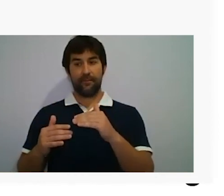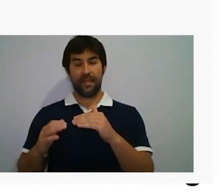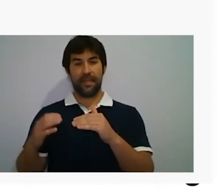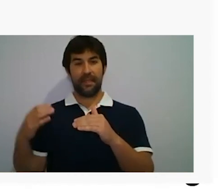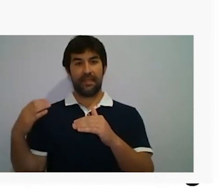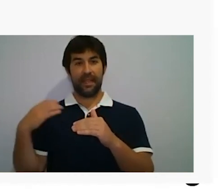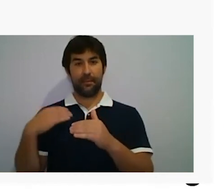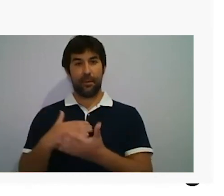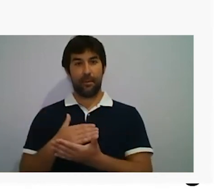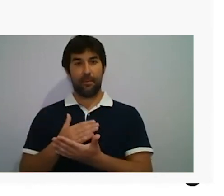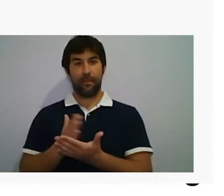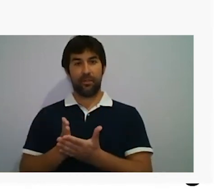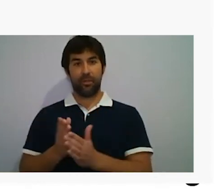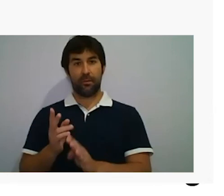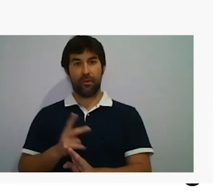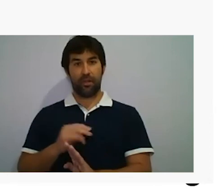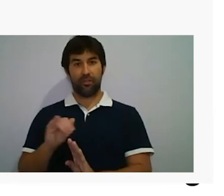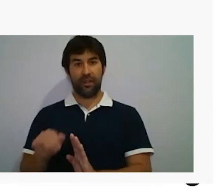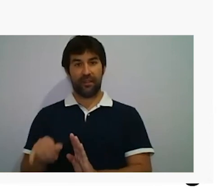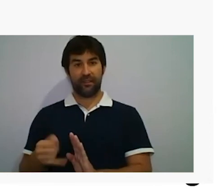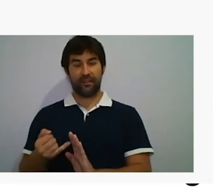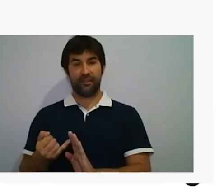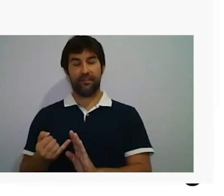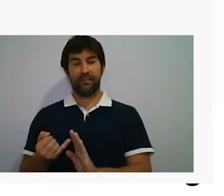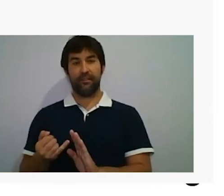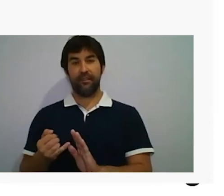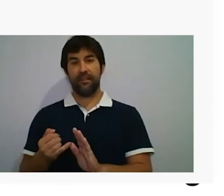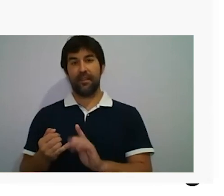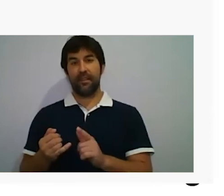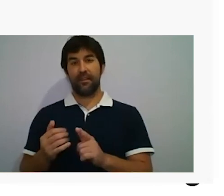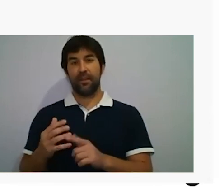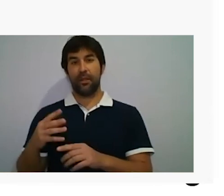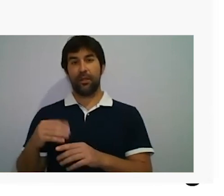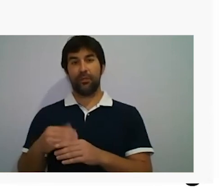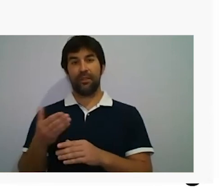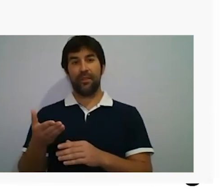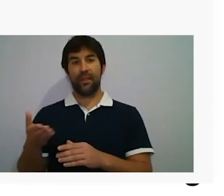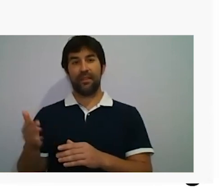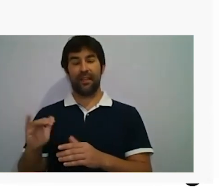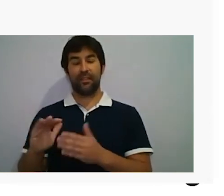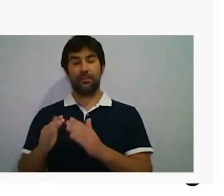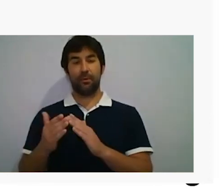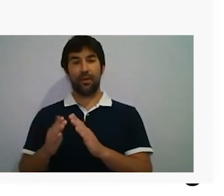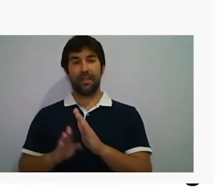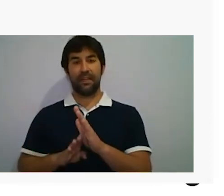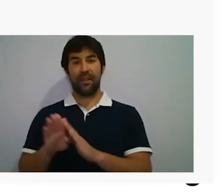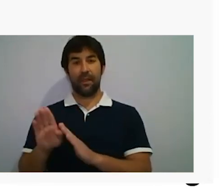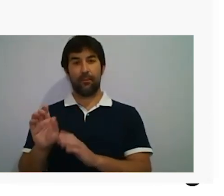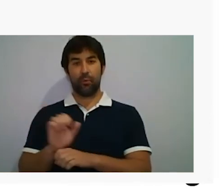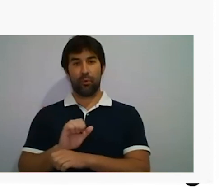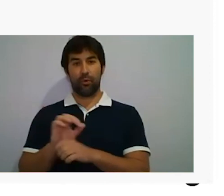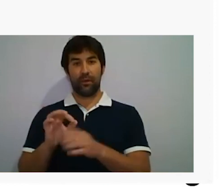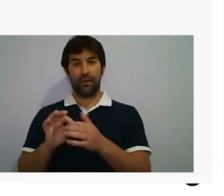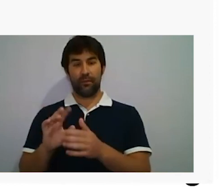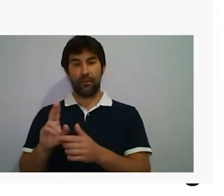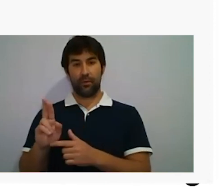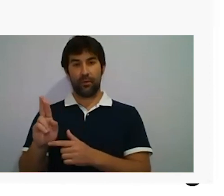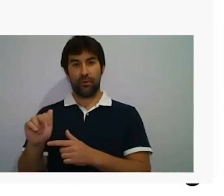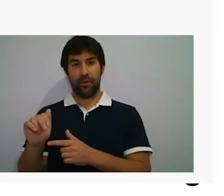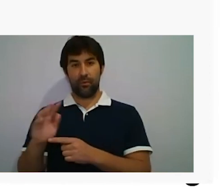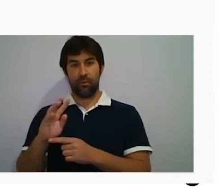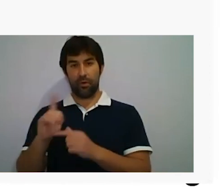particular about the shuttle road through Shenley Park intended to connect CMU to Hazelwood Green Development. It's $9 million. The project provides